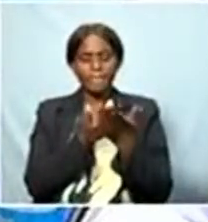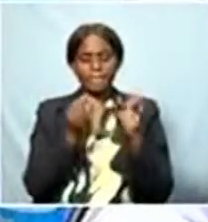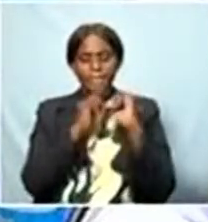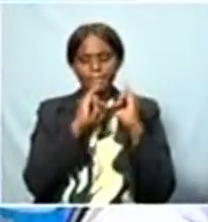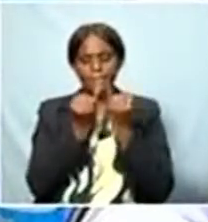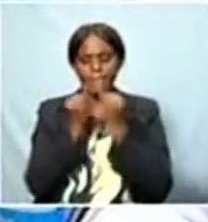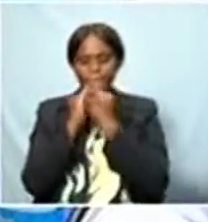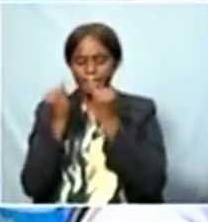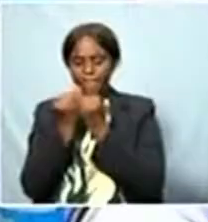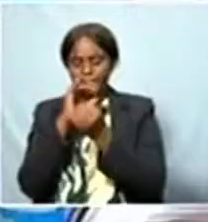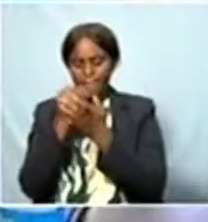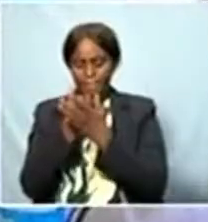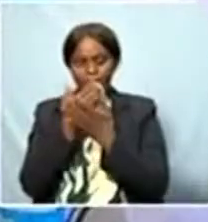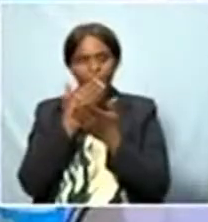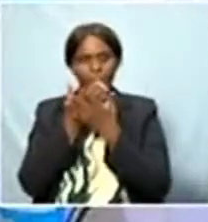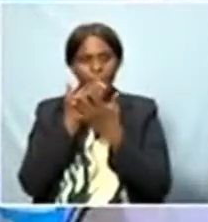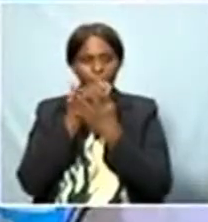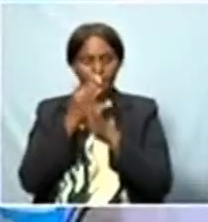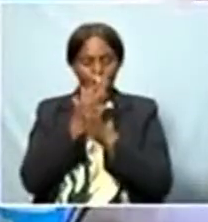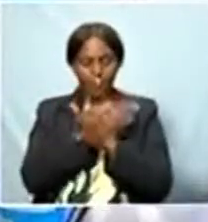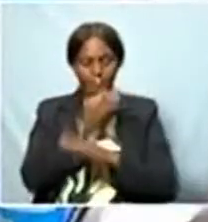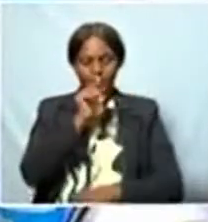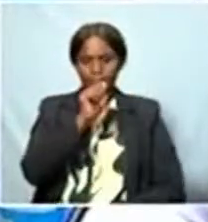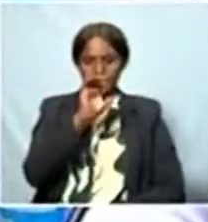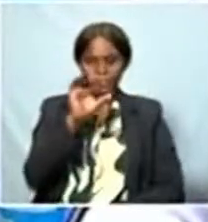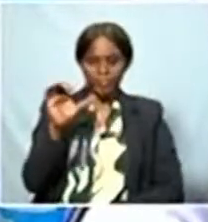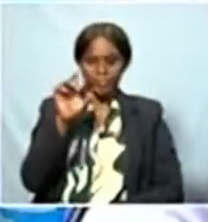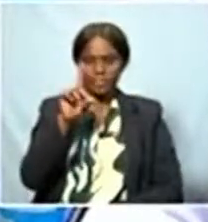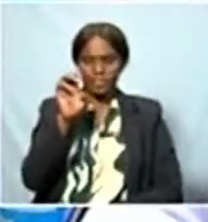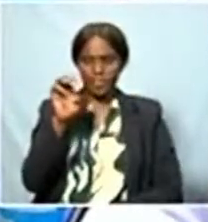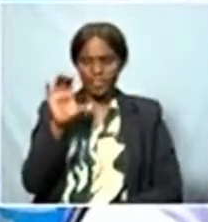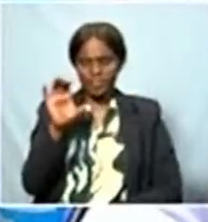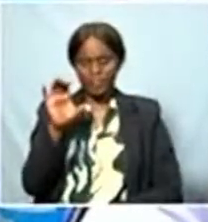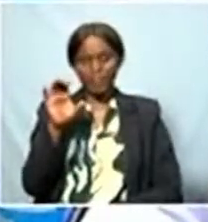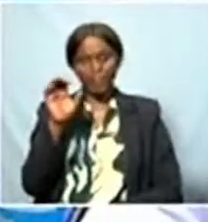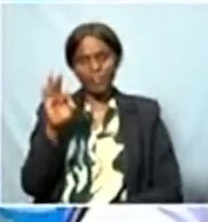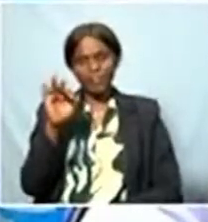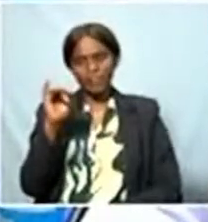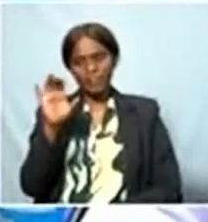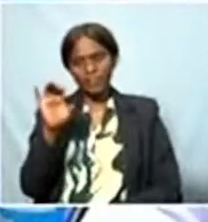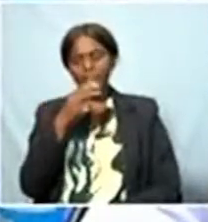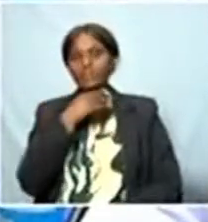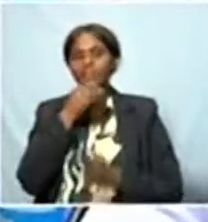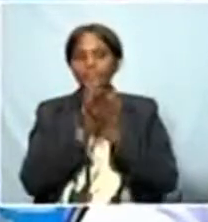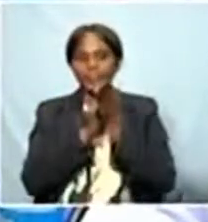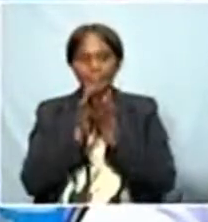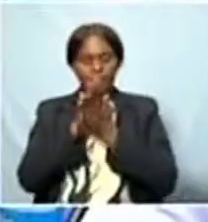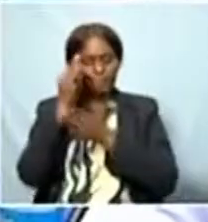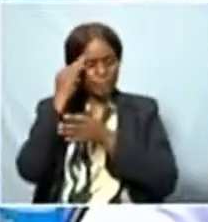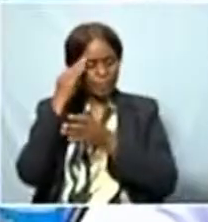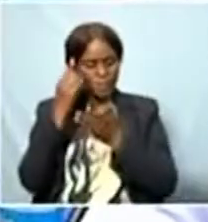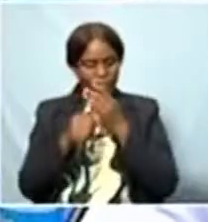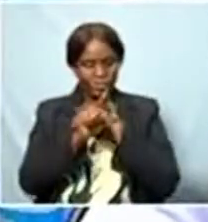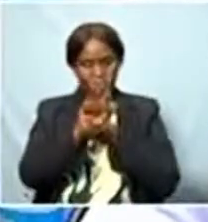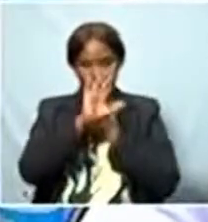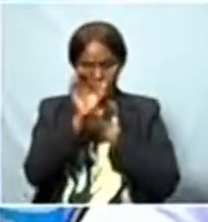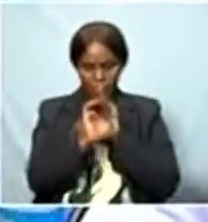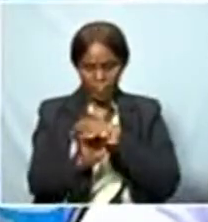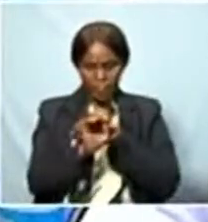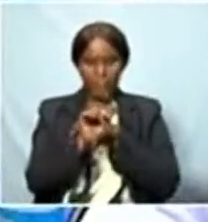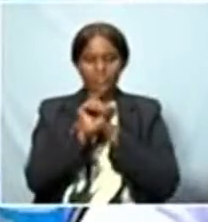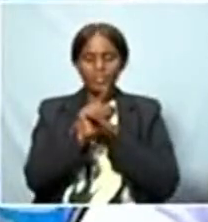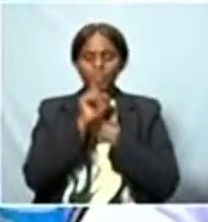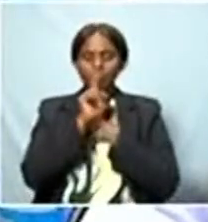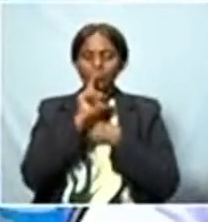institutions are appearing before you, SCC, DEC, as well as FIC. It would be interesting to note what percentage of these allocations were